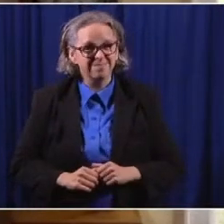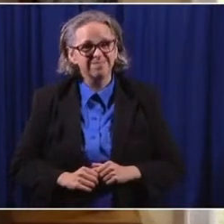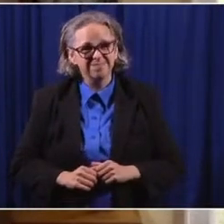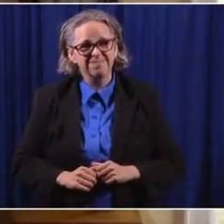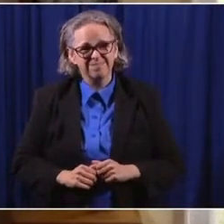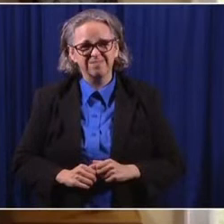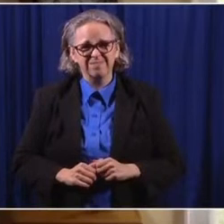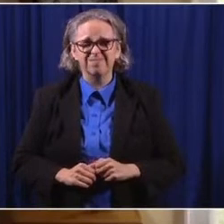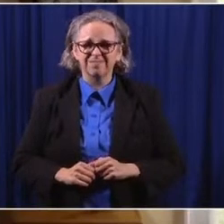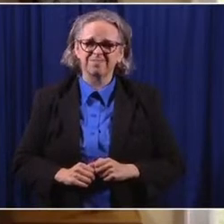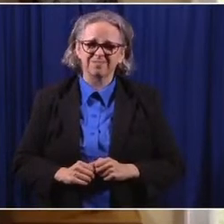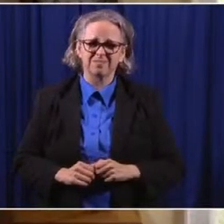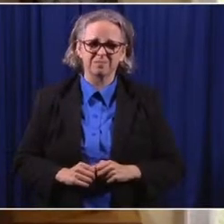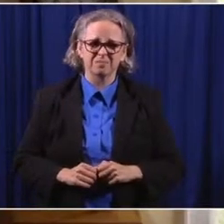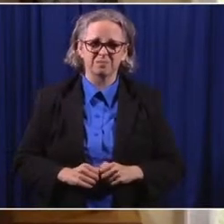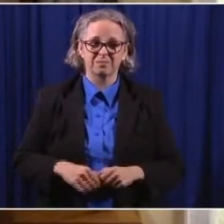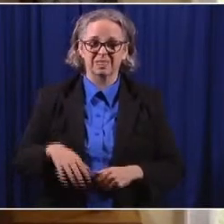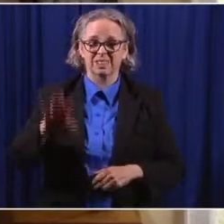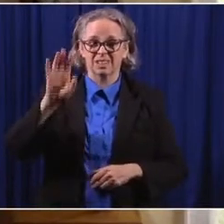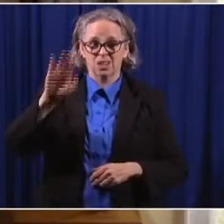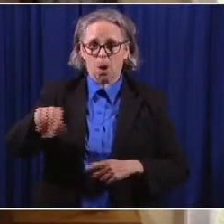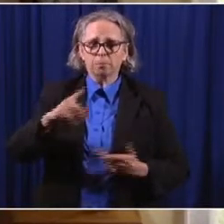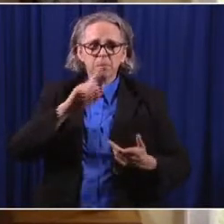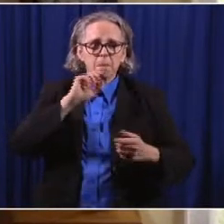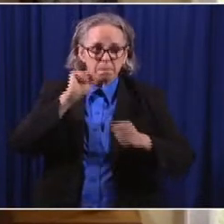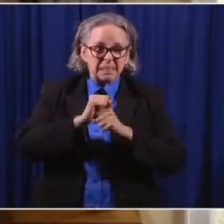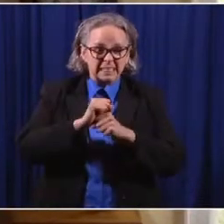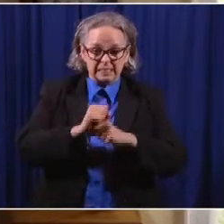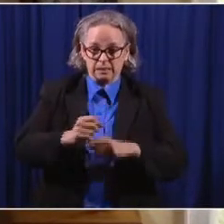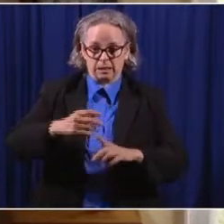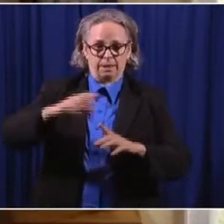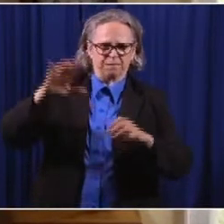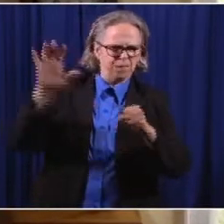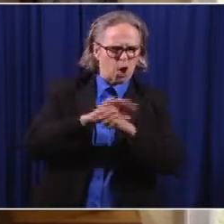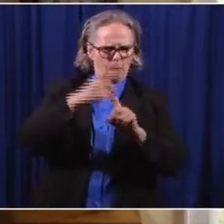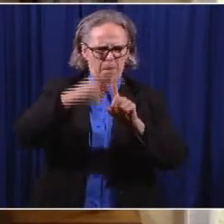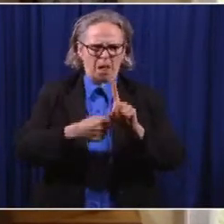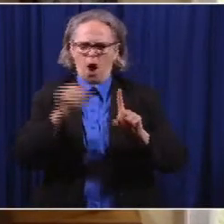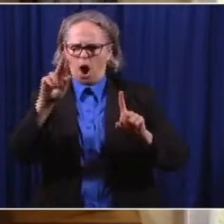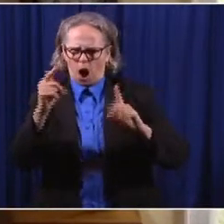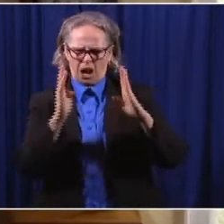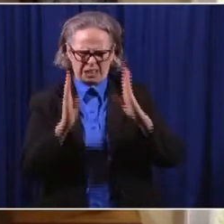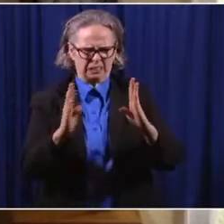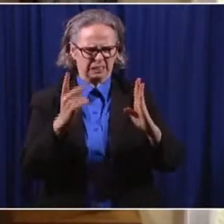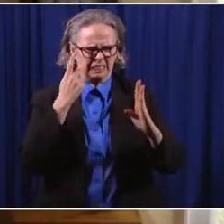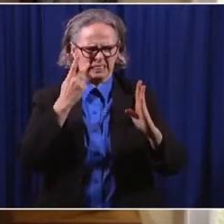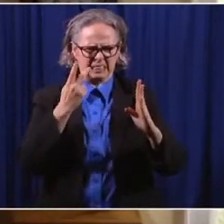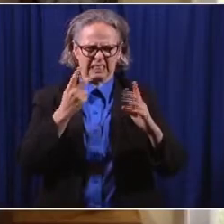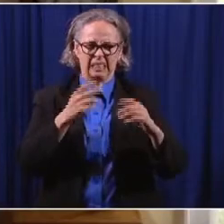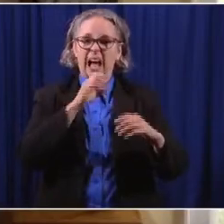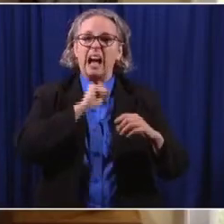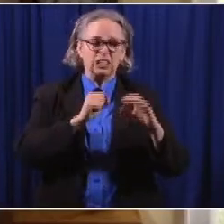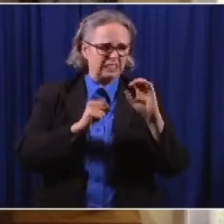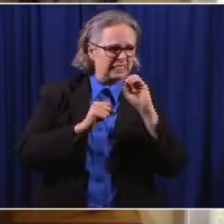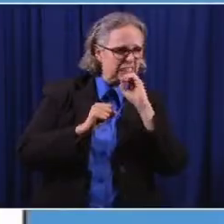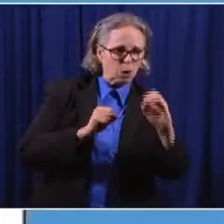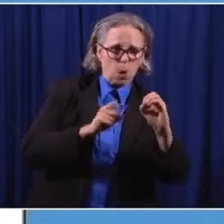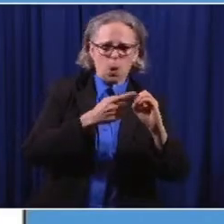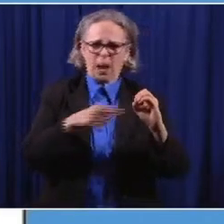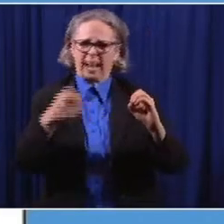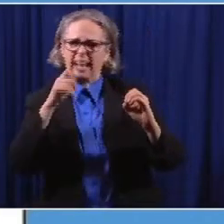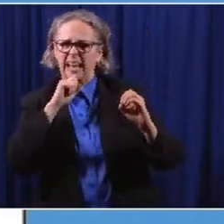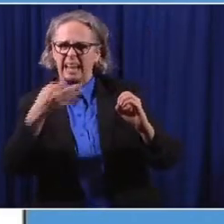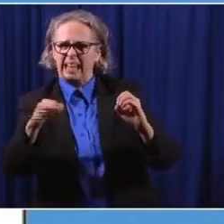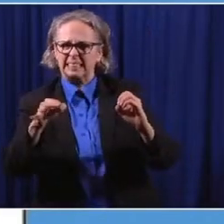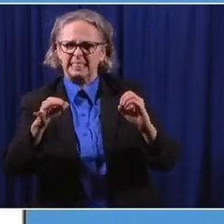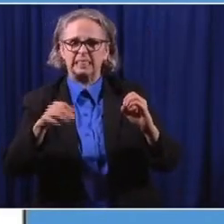month, which is probably a better month to look at, 0 to 19, it's 16% the